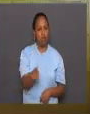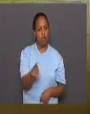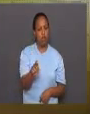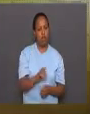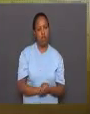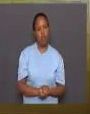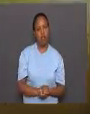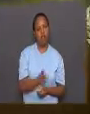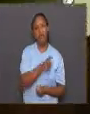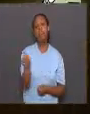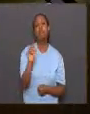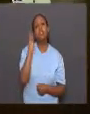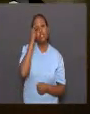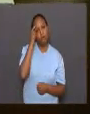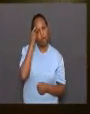few minutes.